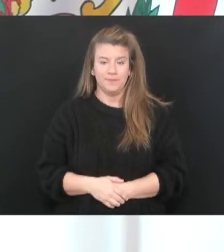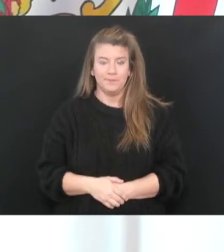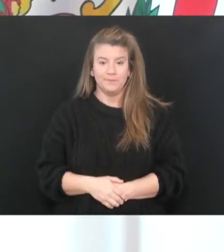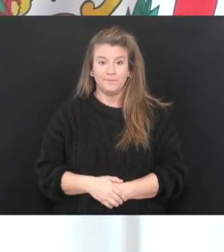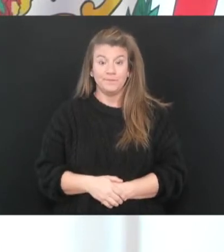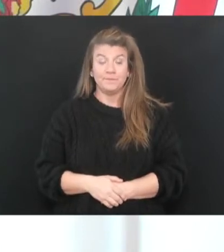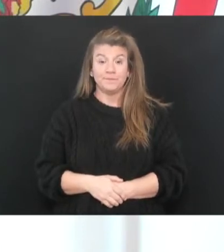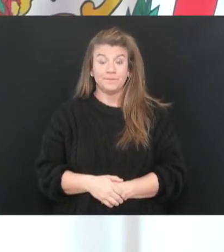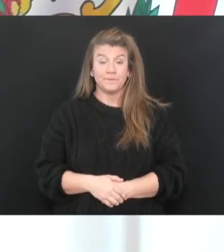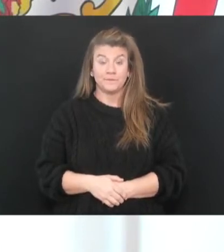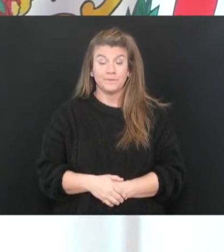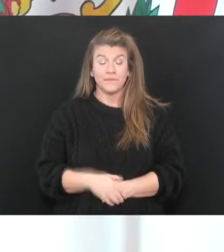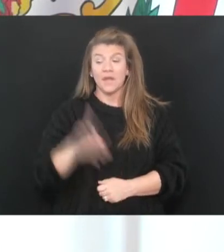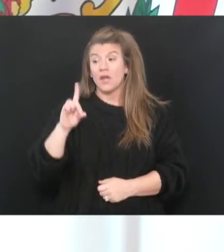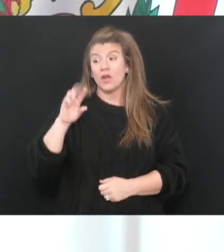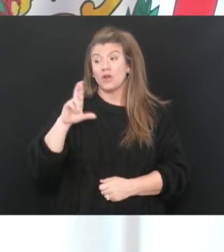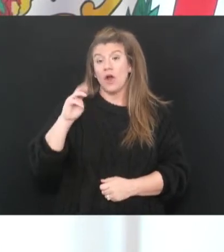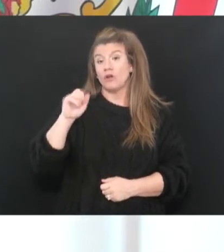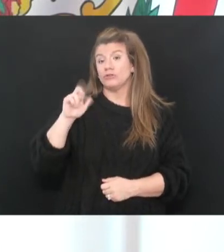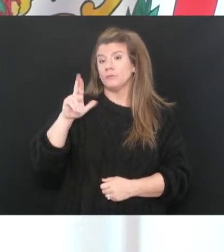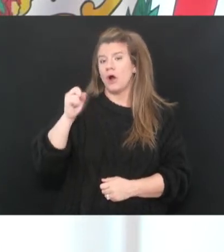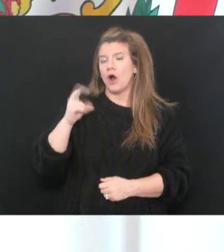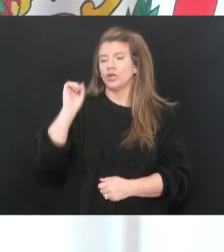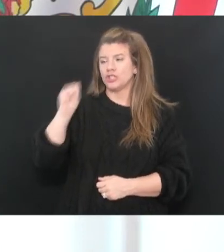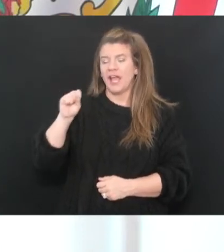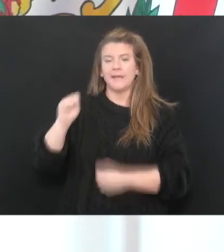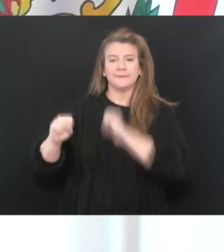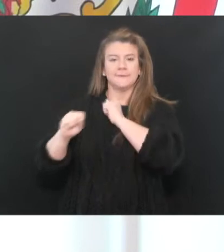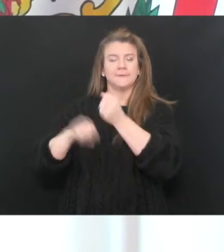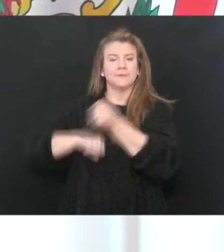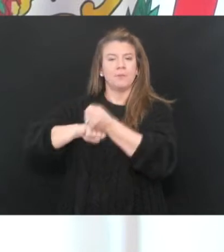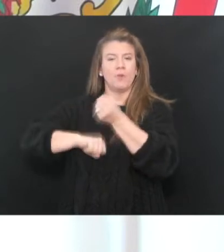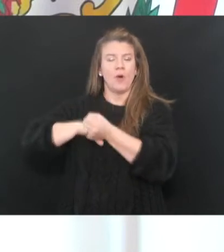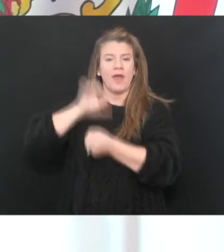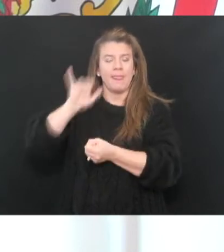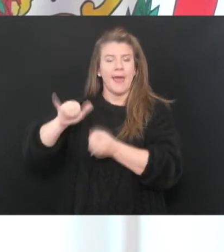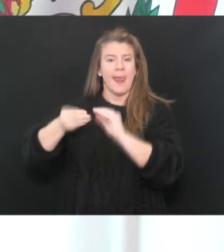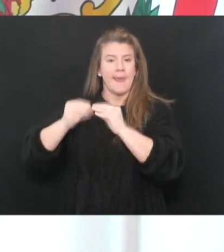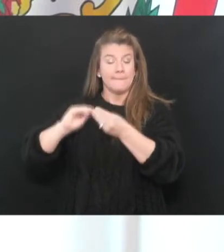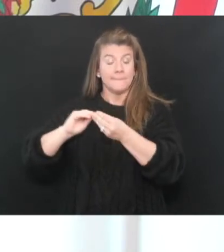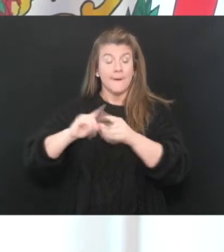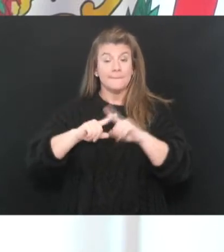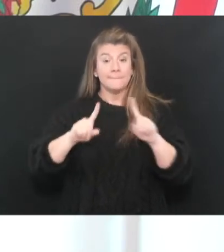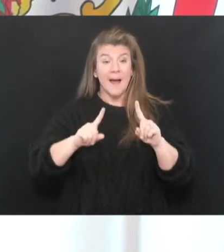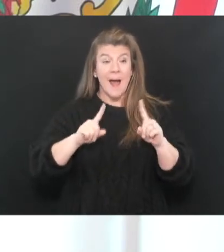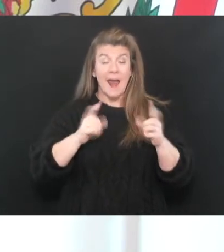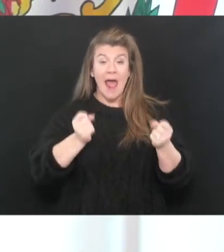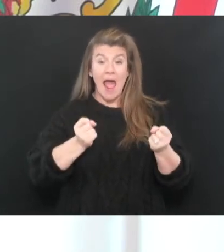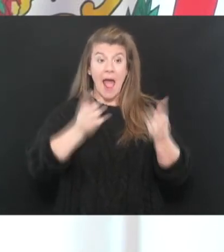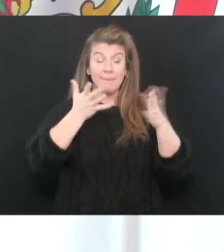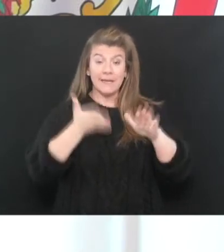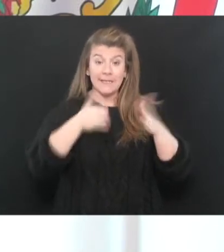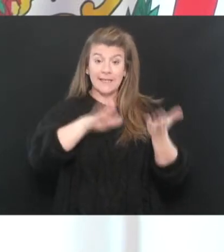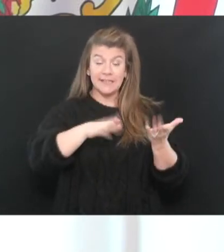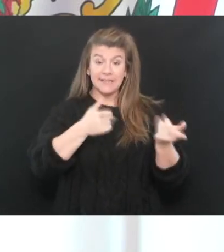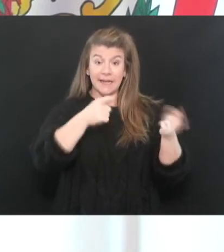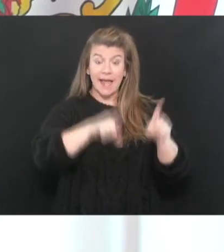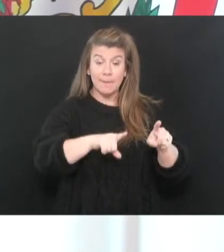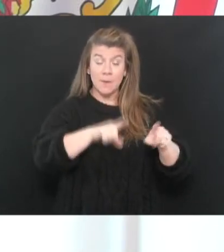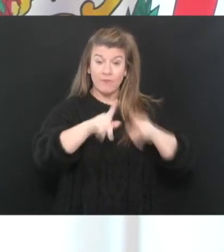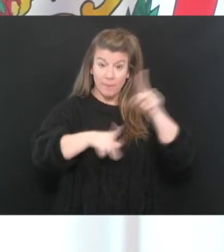amount of deaths, and Dr. Marsh can back this up, and the amount of deaths that occur from